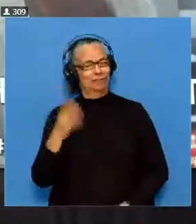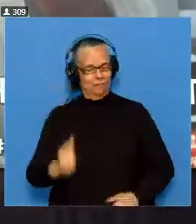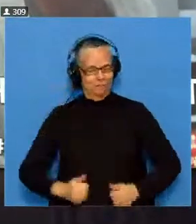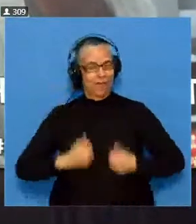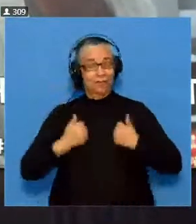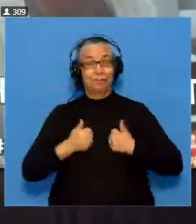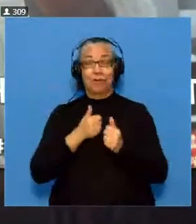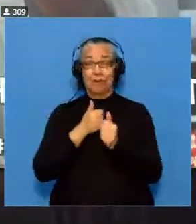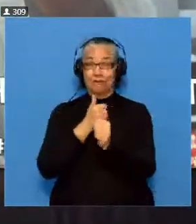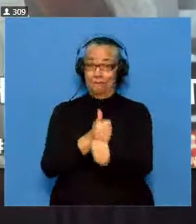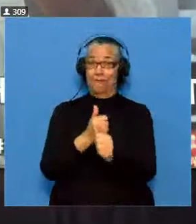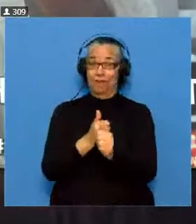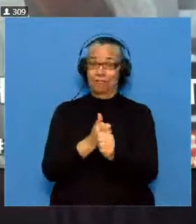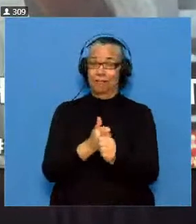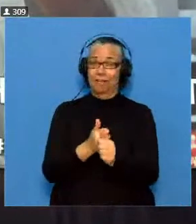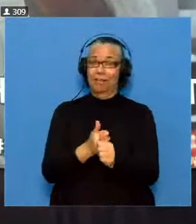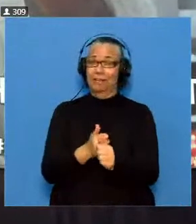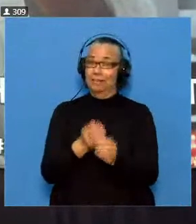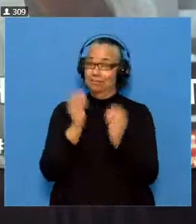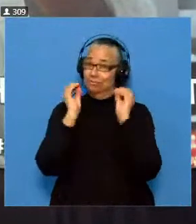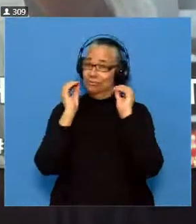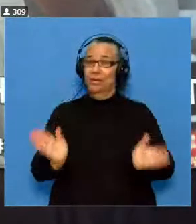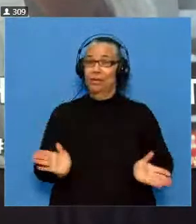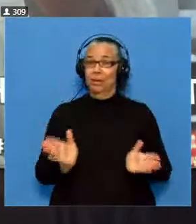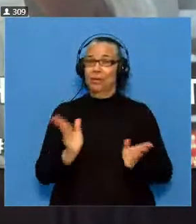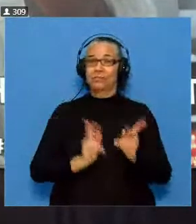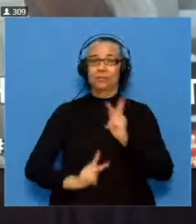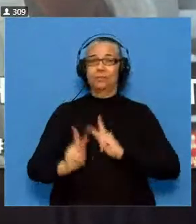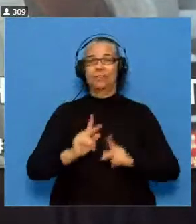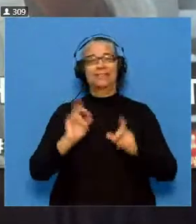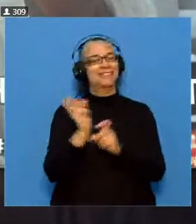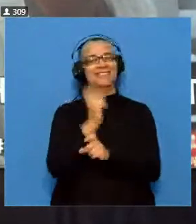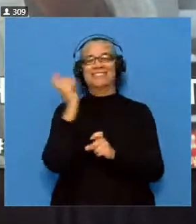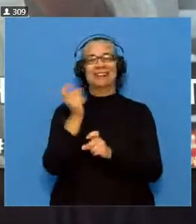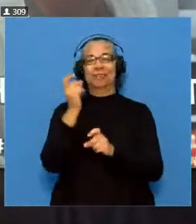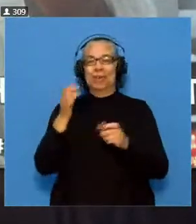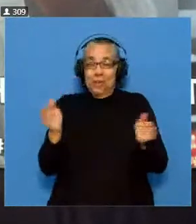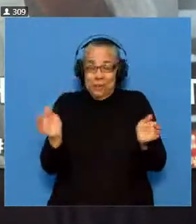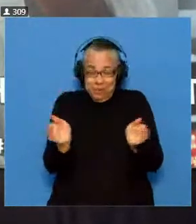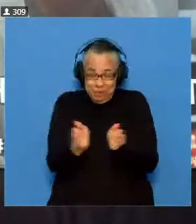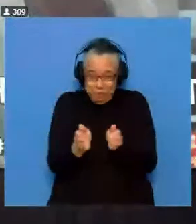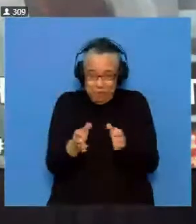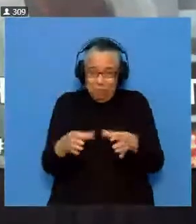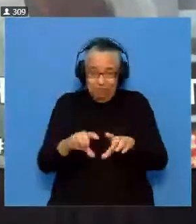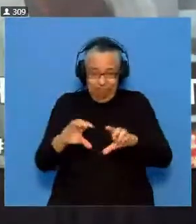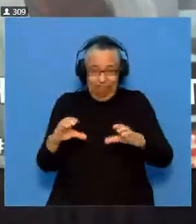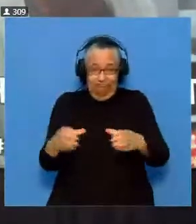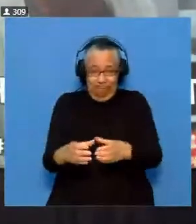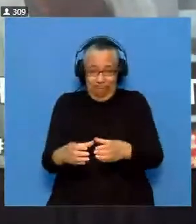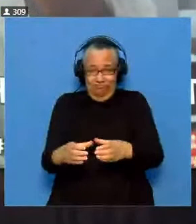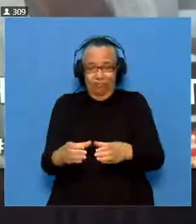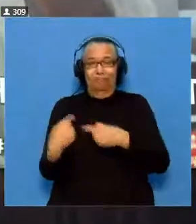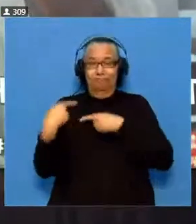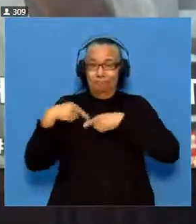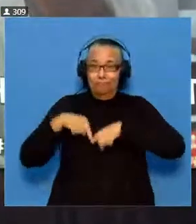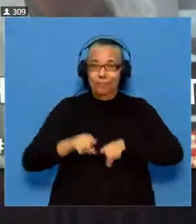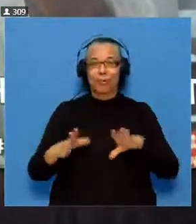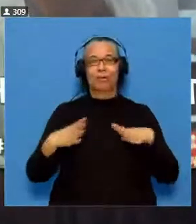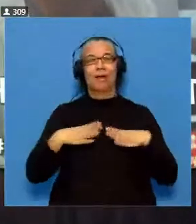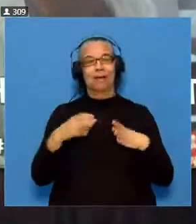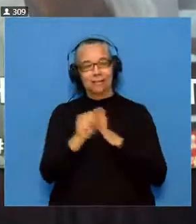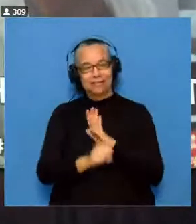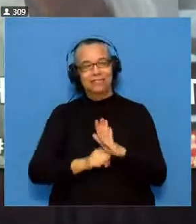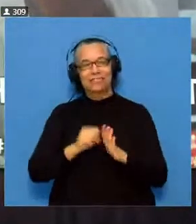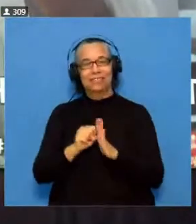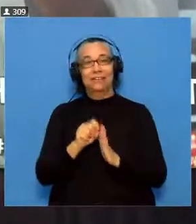and advisories, which encourage people to celebrate in small bubbles in this holiday season. As you would have